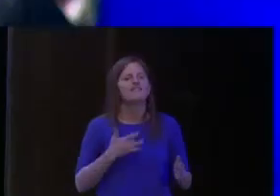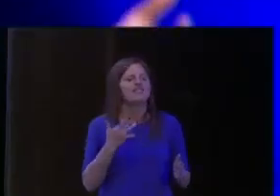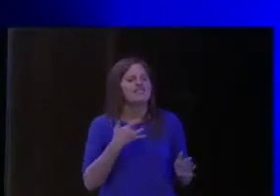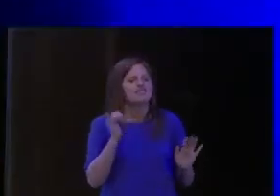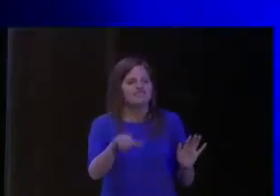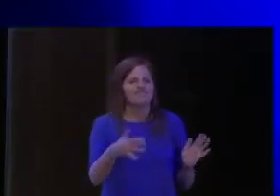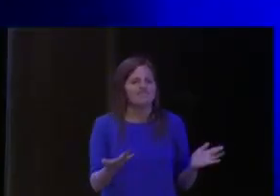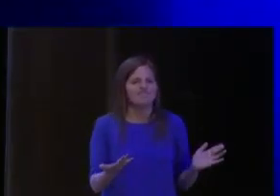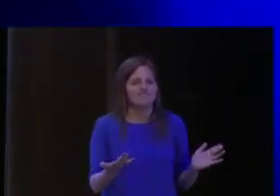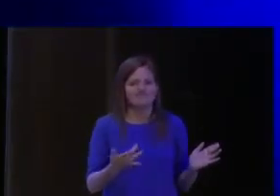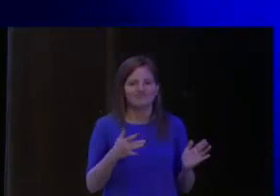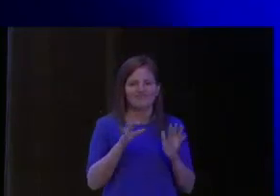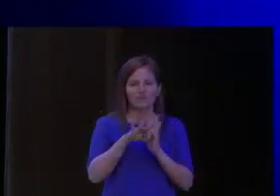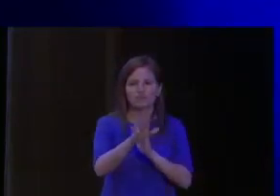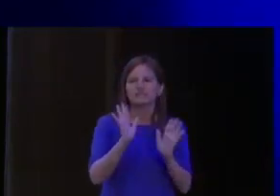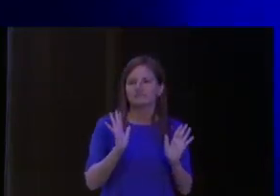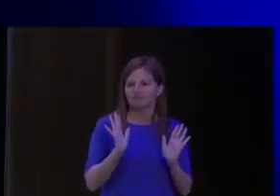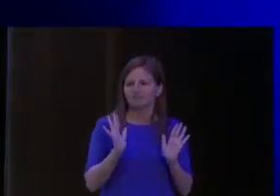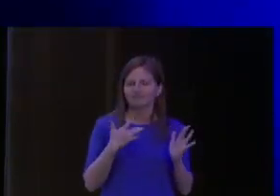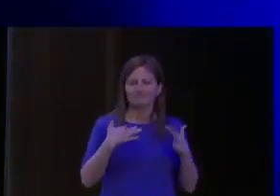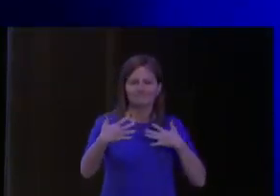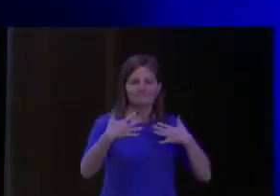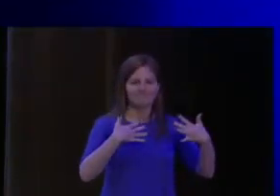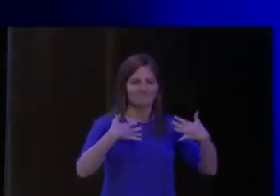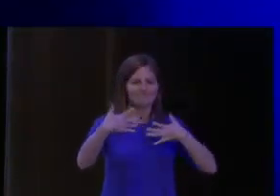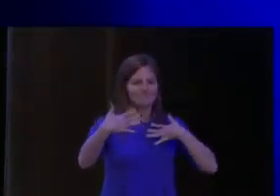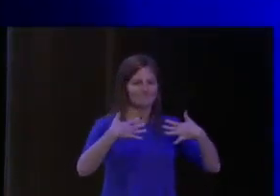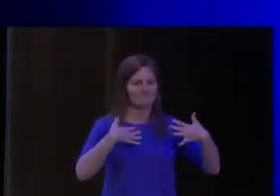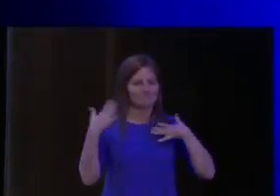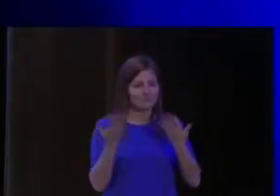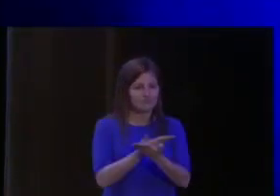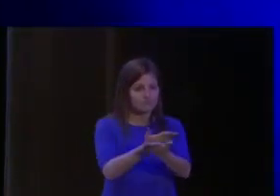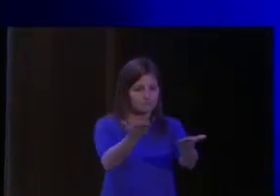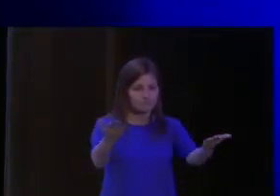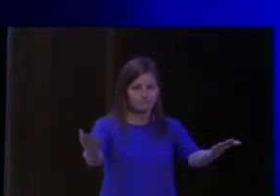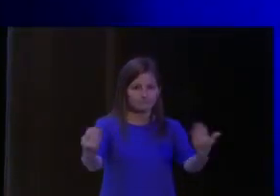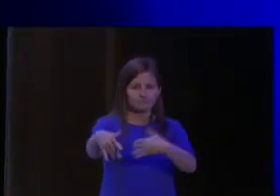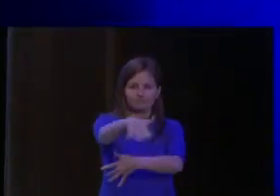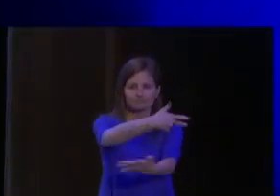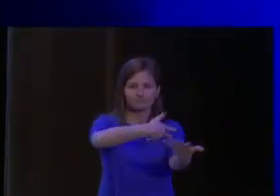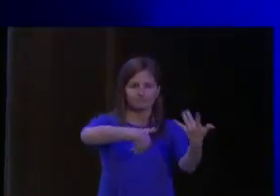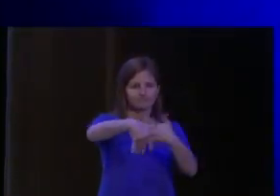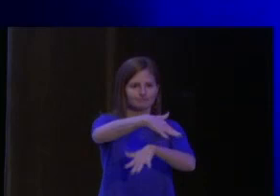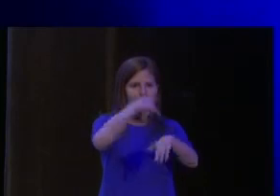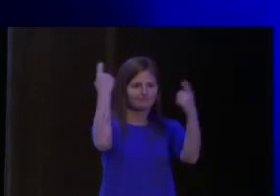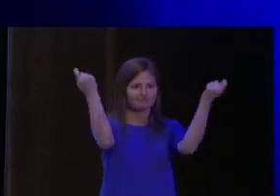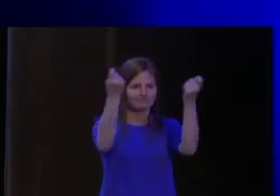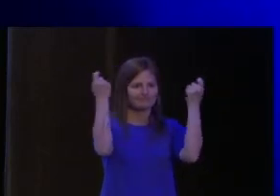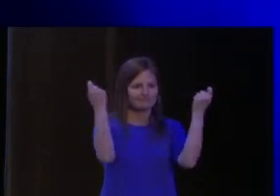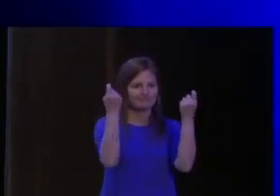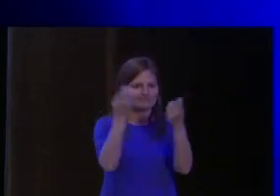Feel frequency and the vibration of you celebrating